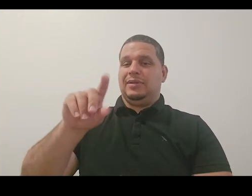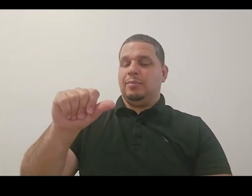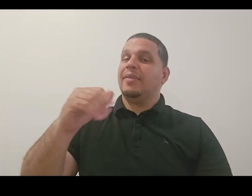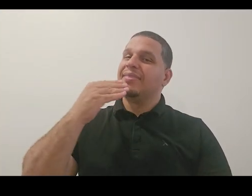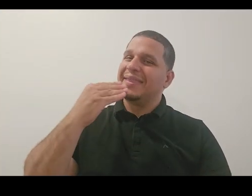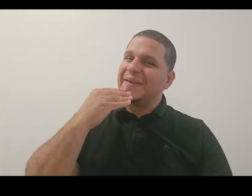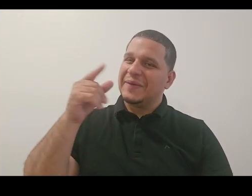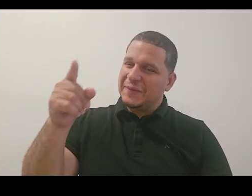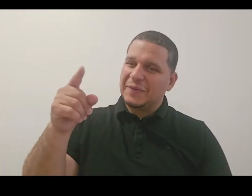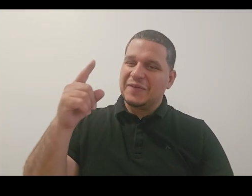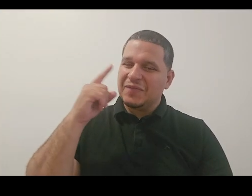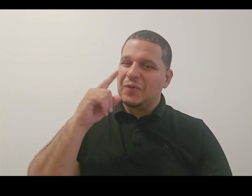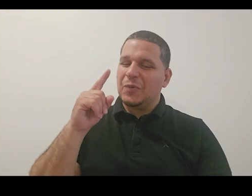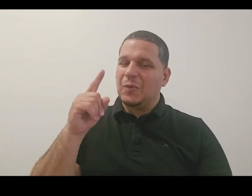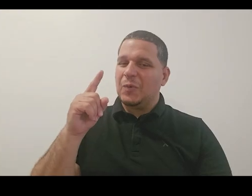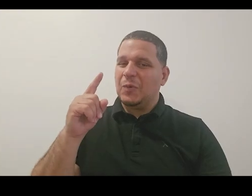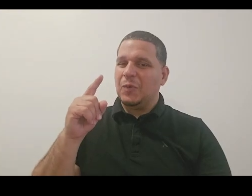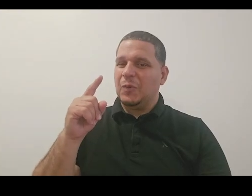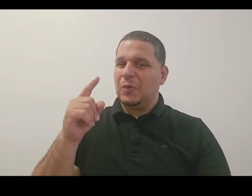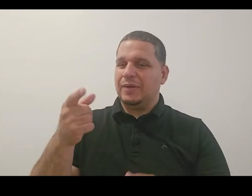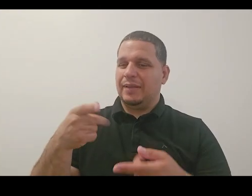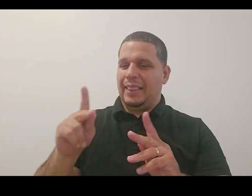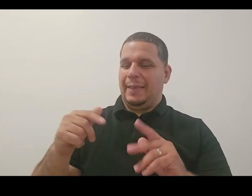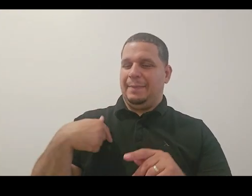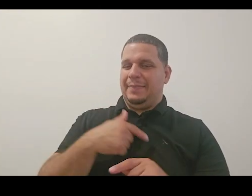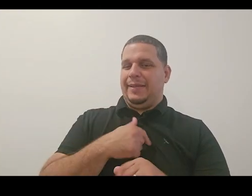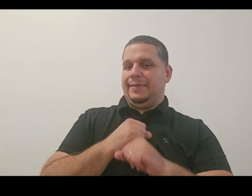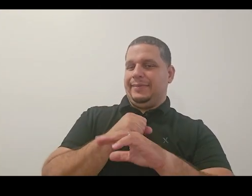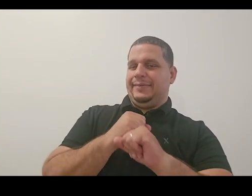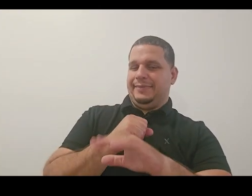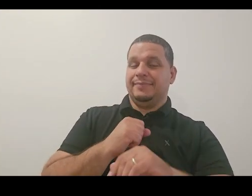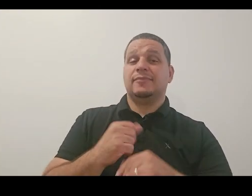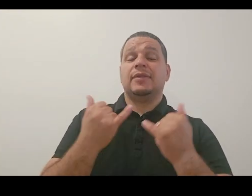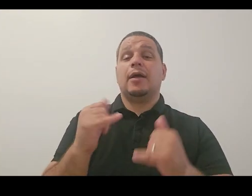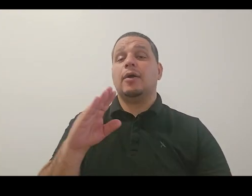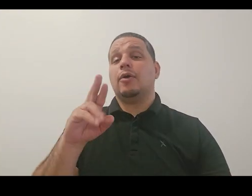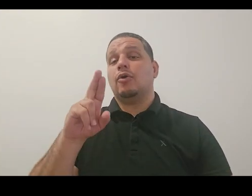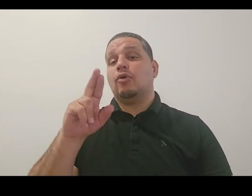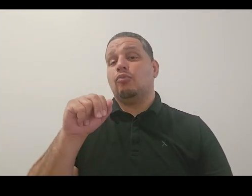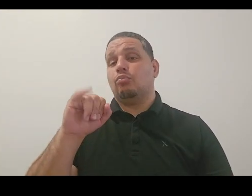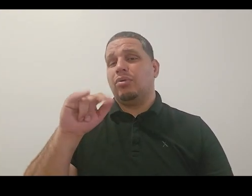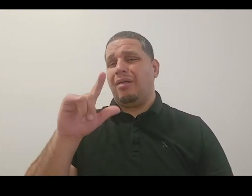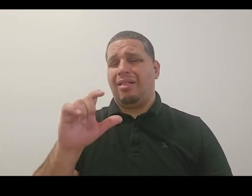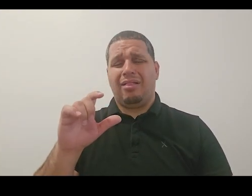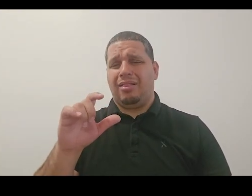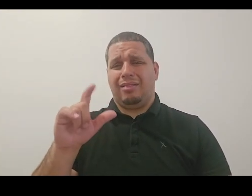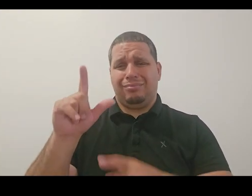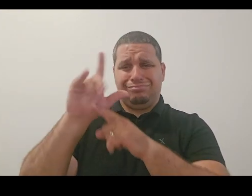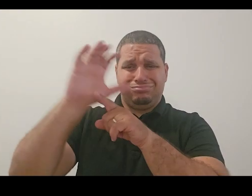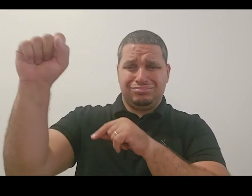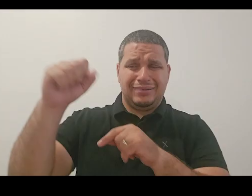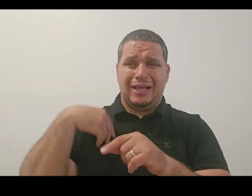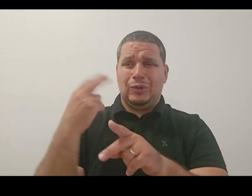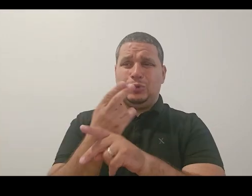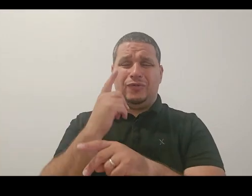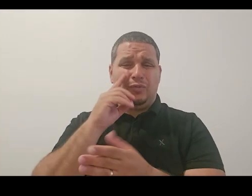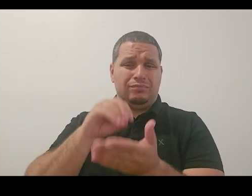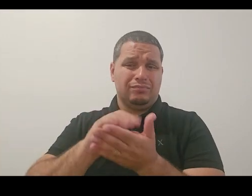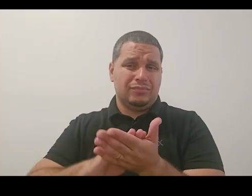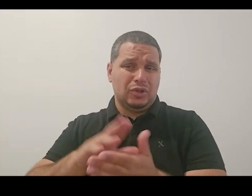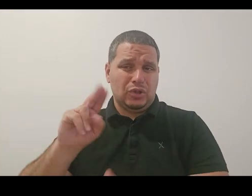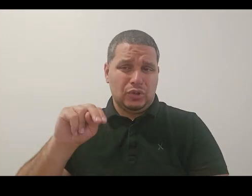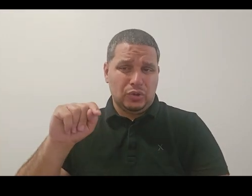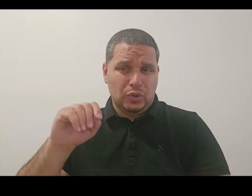Disabled. Thank you guys for permitting the infomercial. So Braille is super versatile, and I use it for